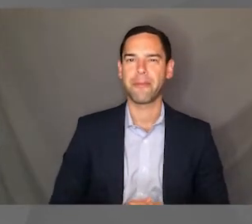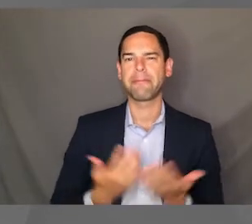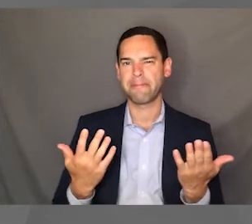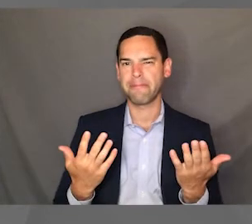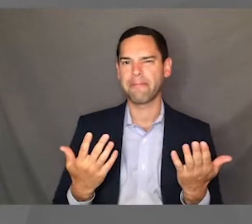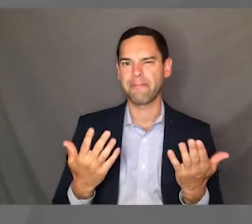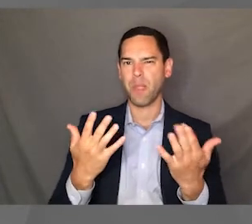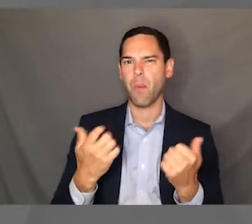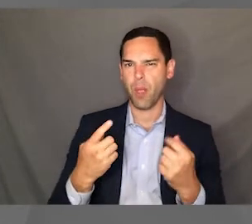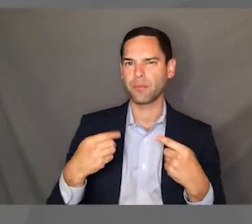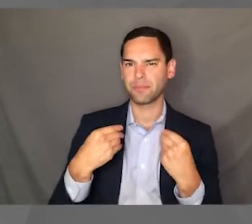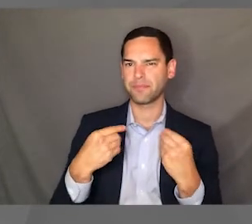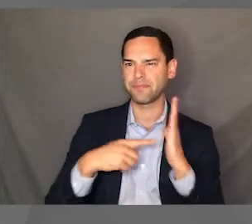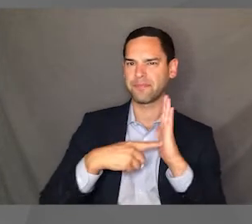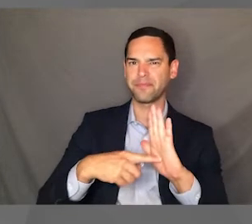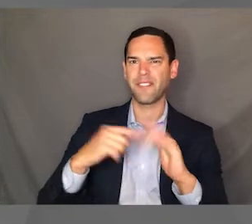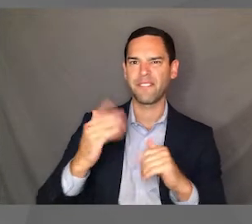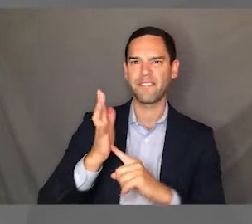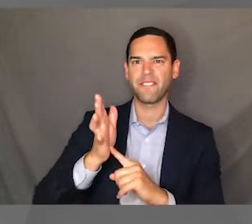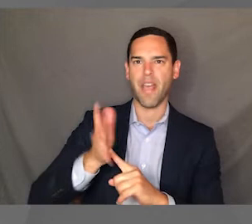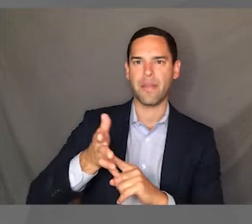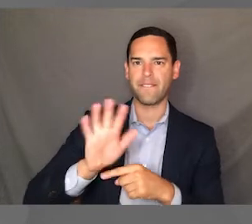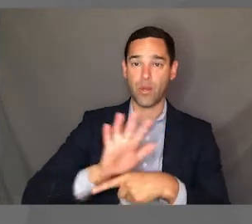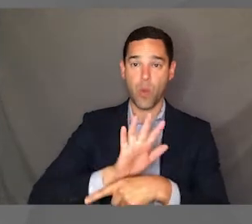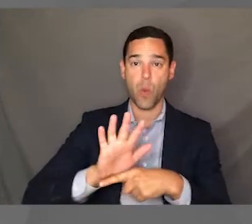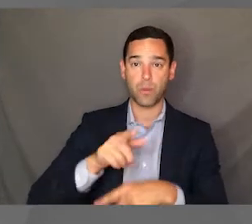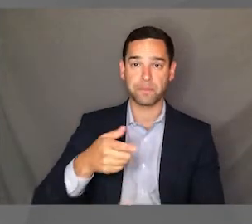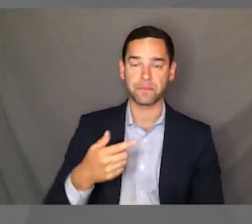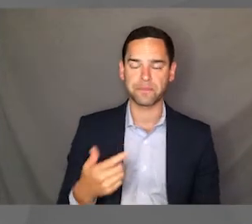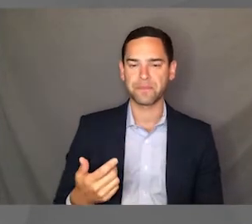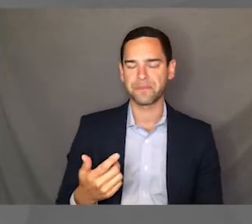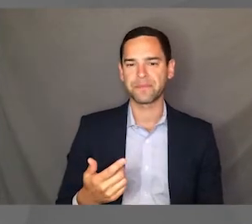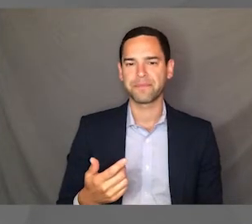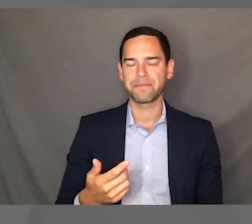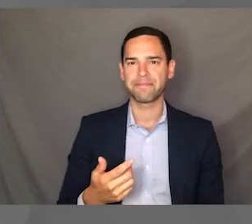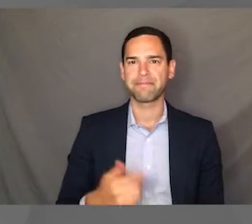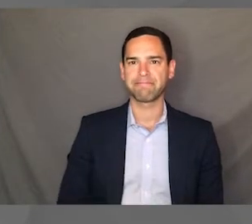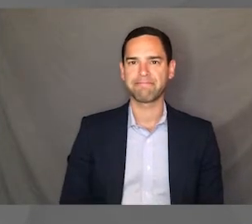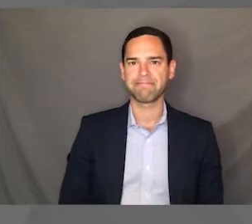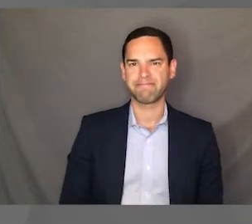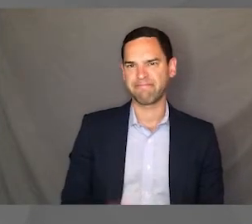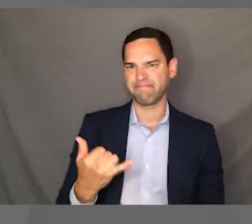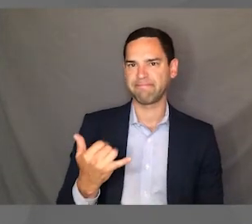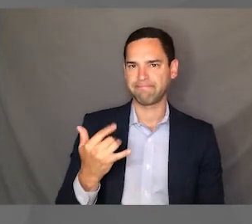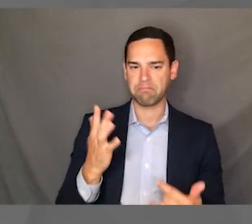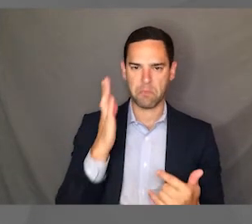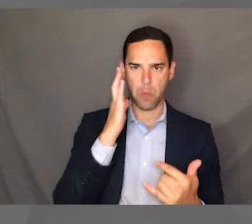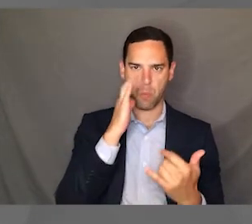this 5-minute video with you. So with this in mind, I'm going to play this